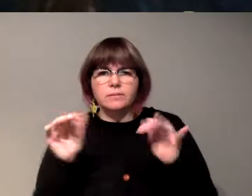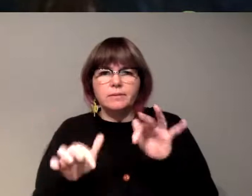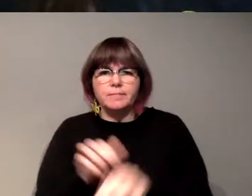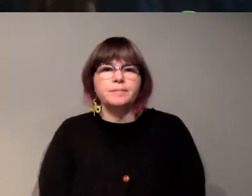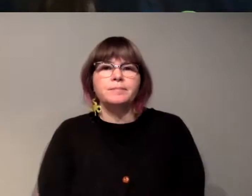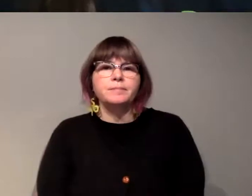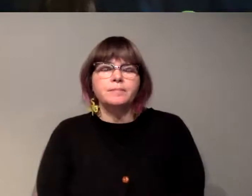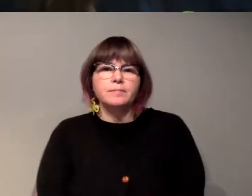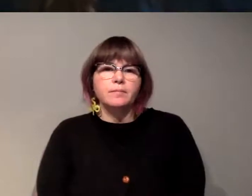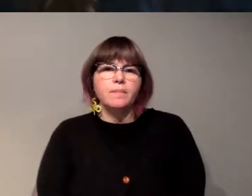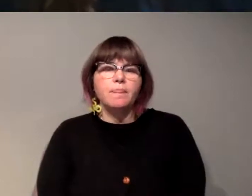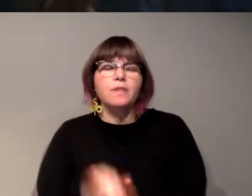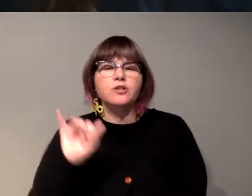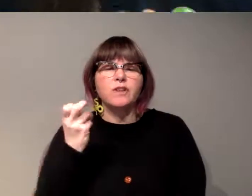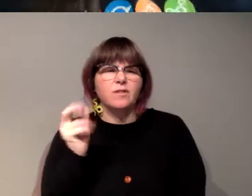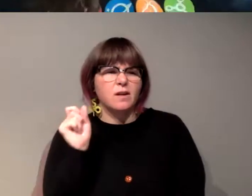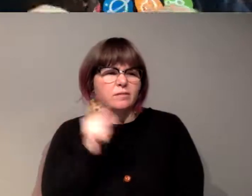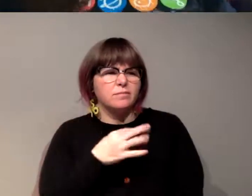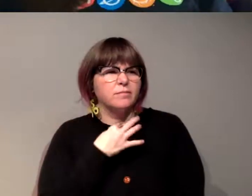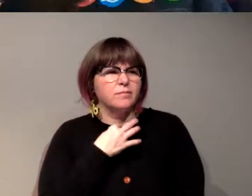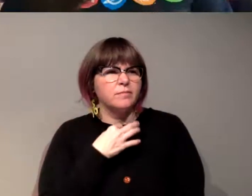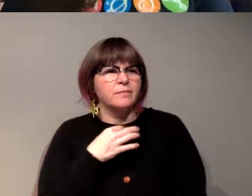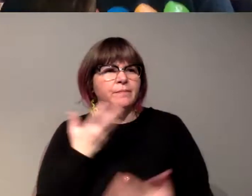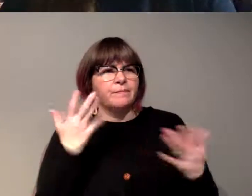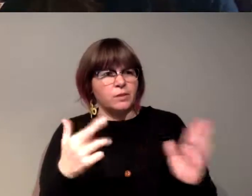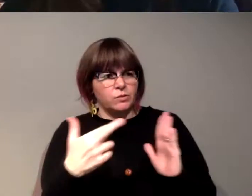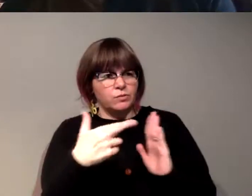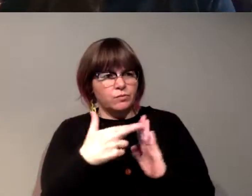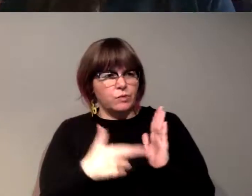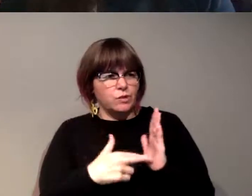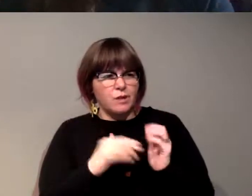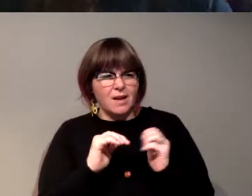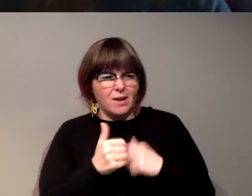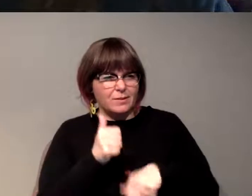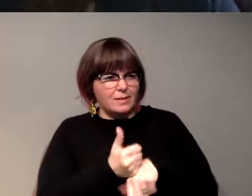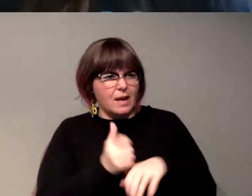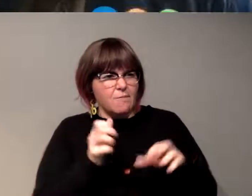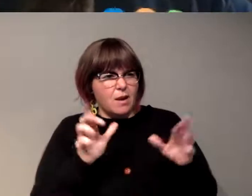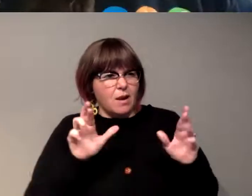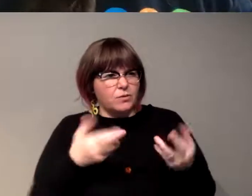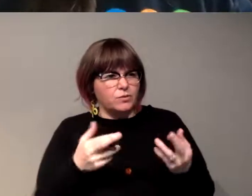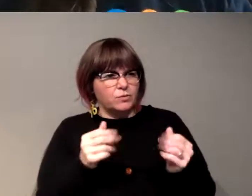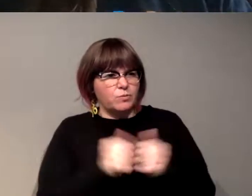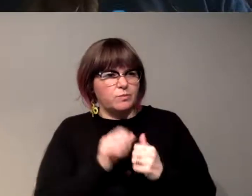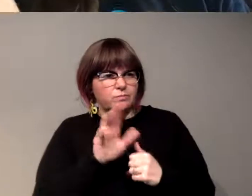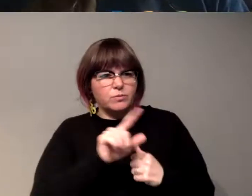help. Jennifer asks, after we register, how do we set up a classroom with